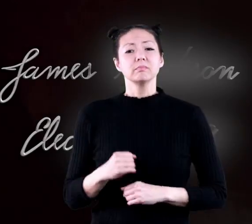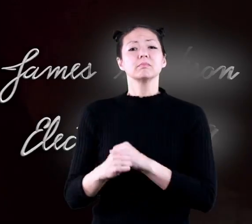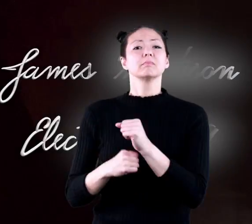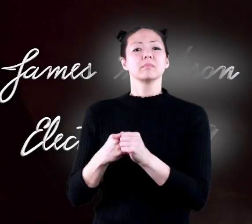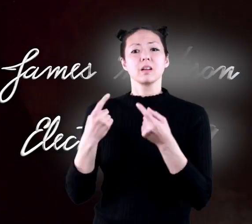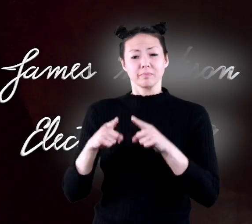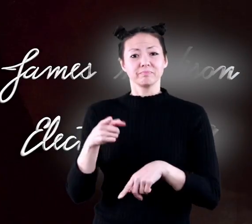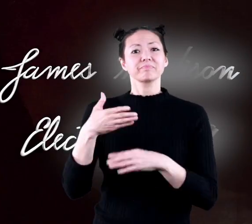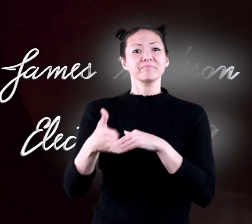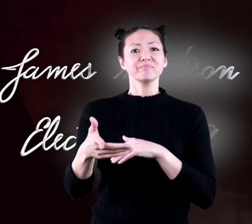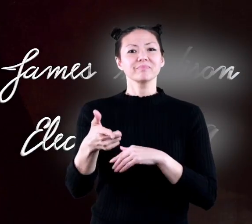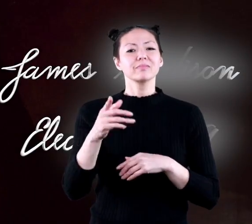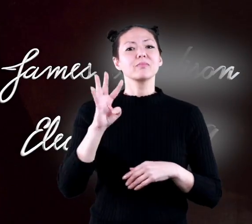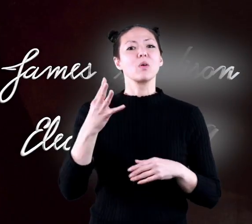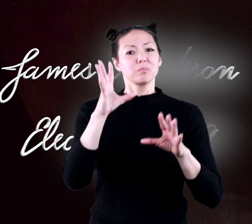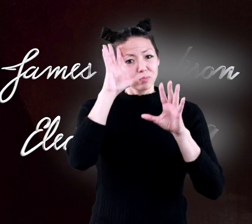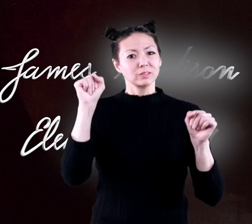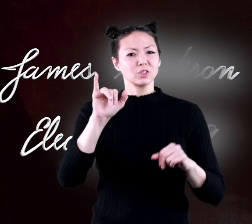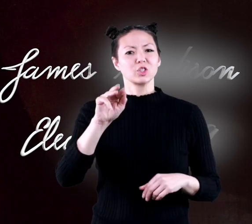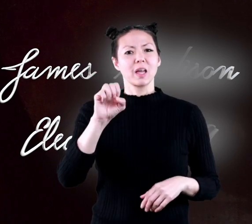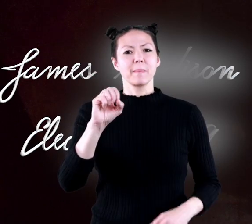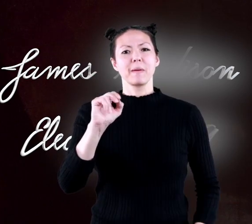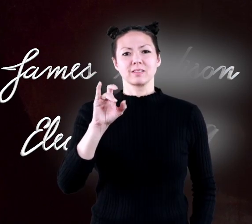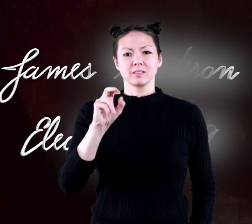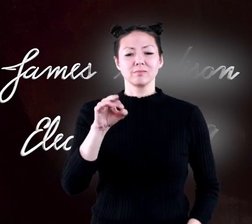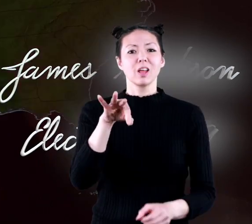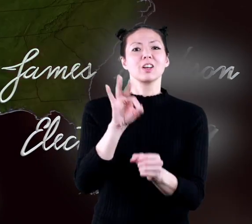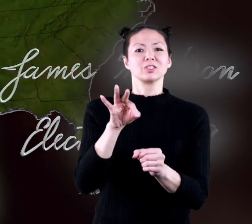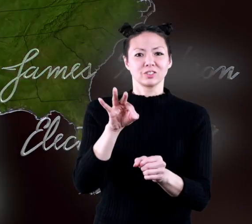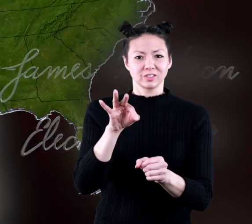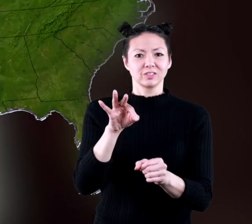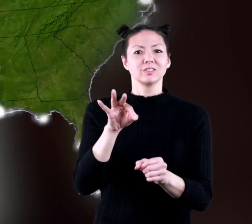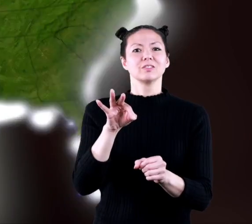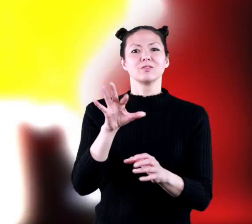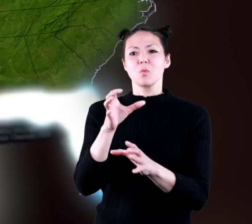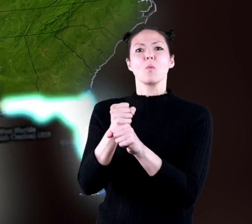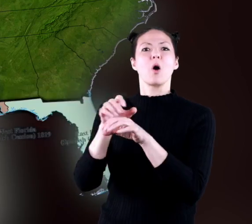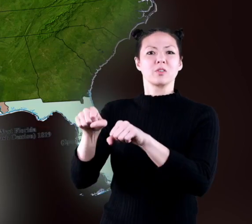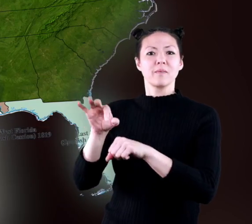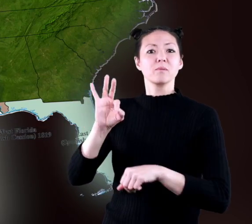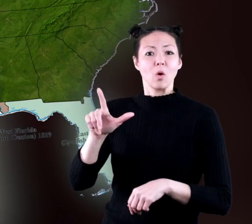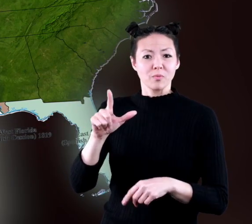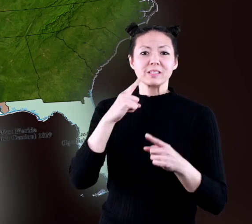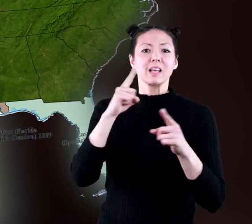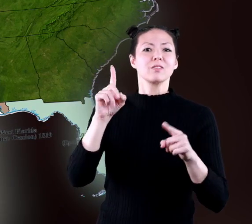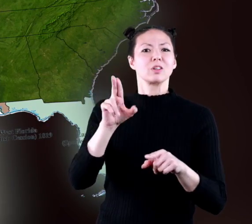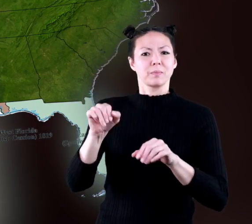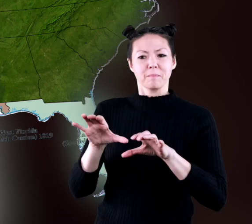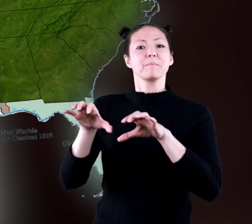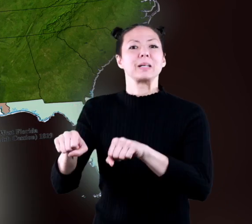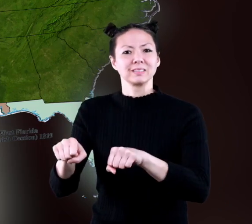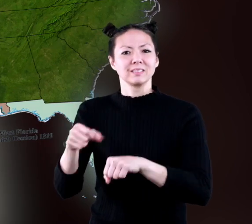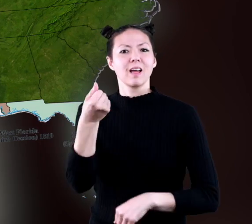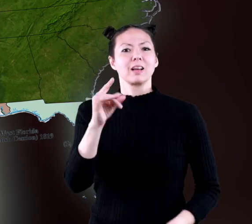A year after our fourth president, James Madison, was elected, came the acquisition of Florida. It was declared a